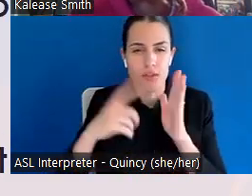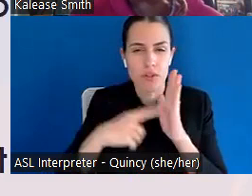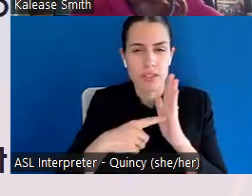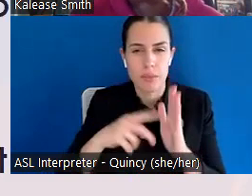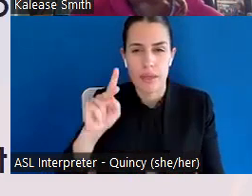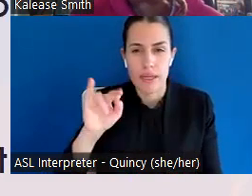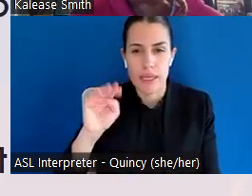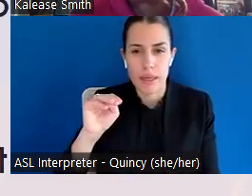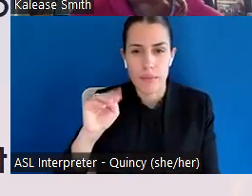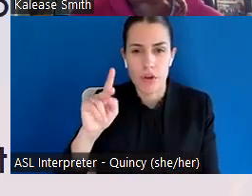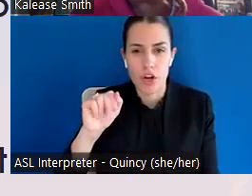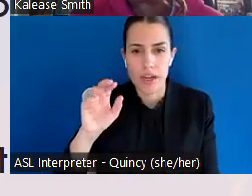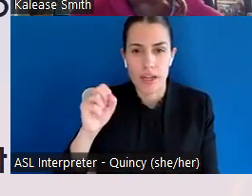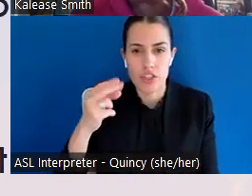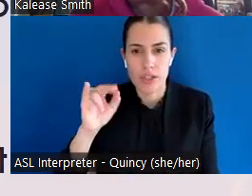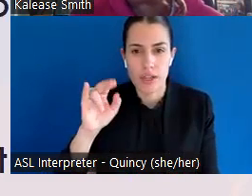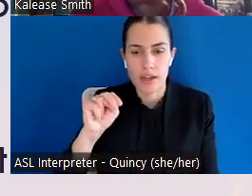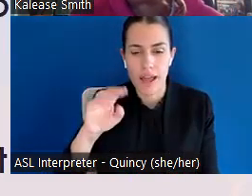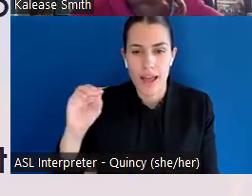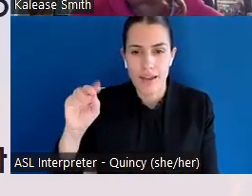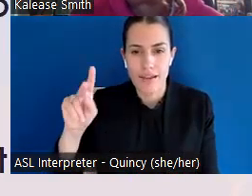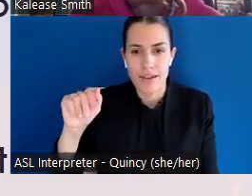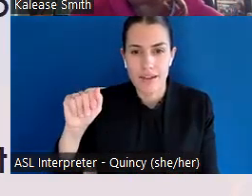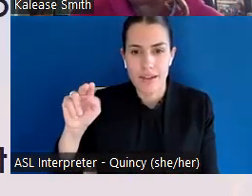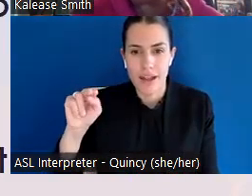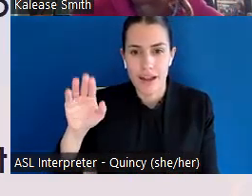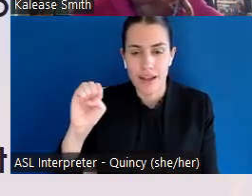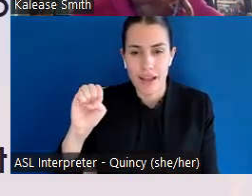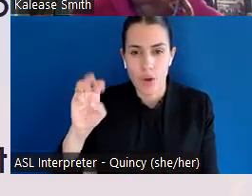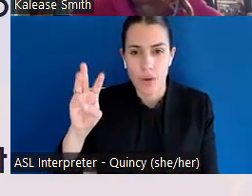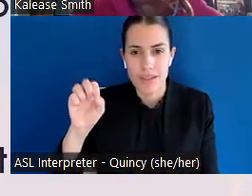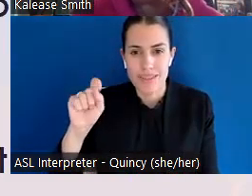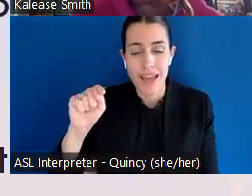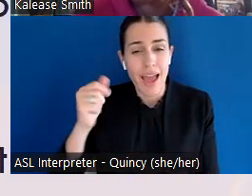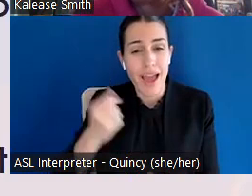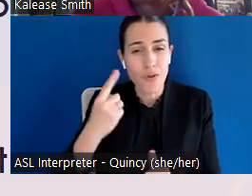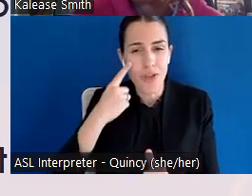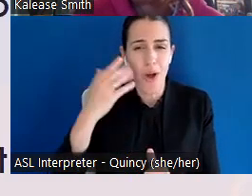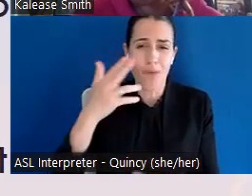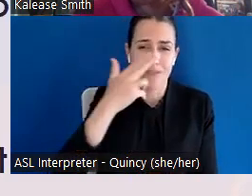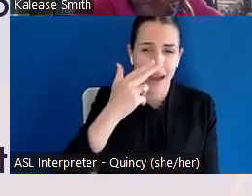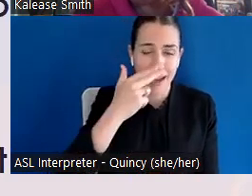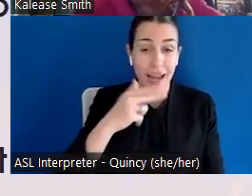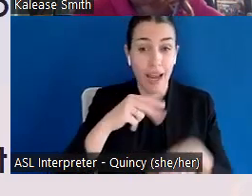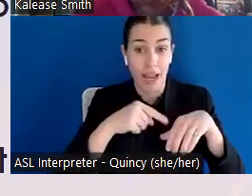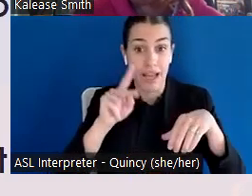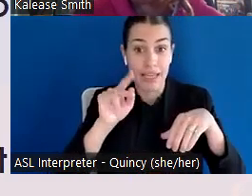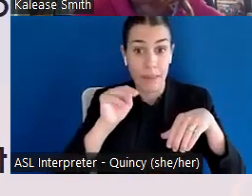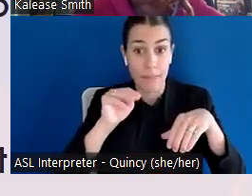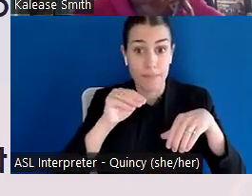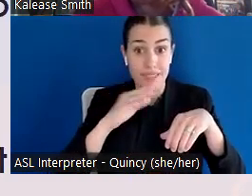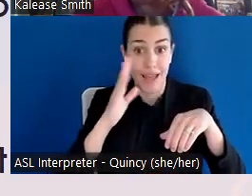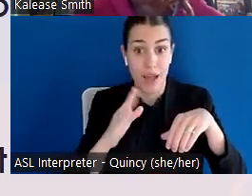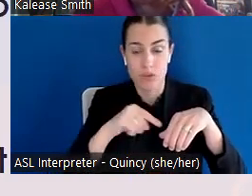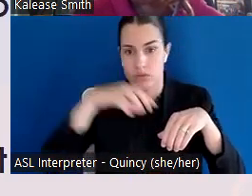everyone thought it was so funny that Kanye had bought a house right next to Kim Kardashian, when in reality that was really rooted